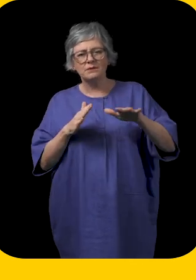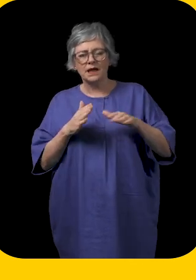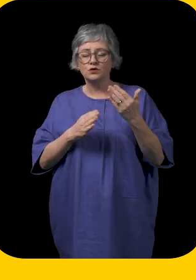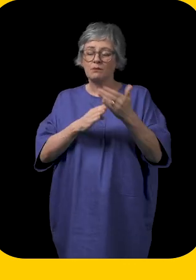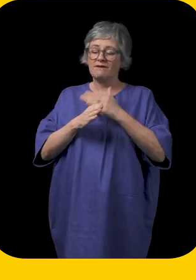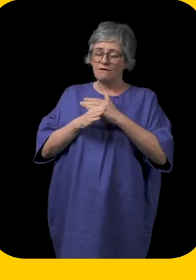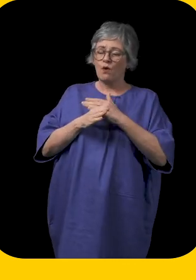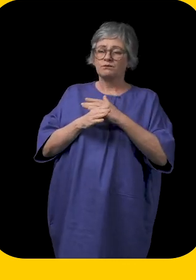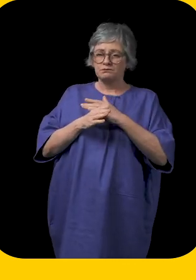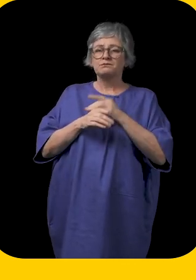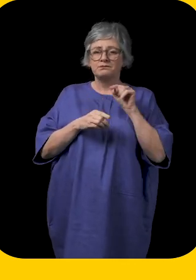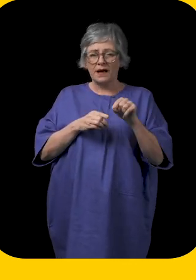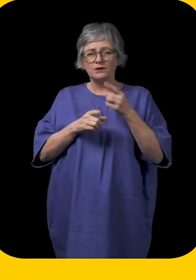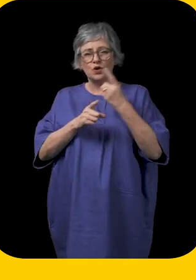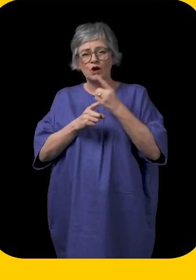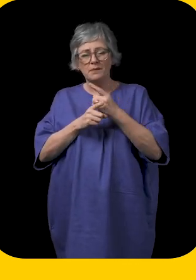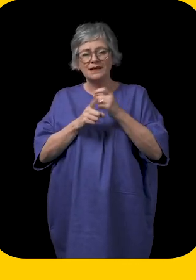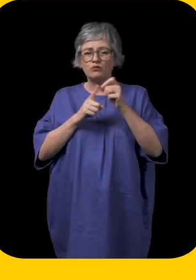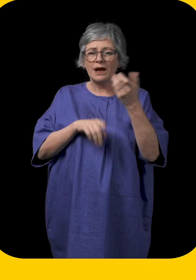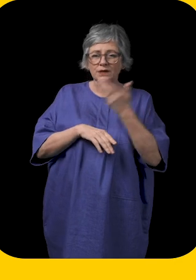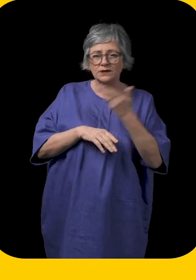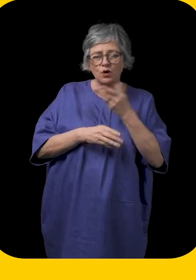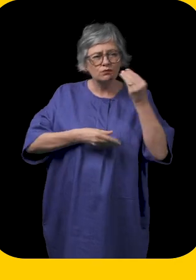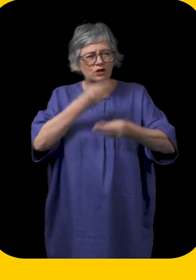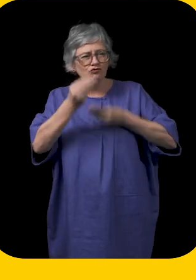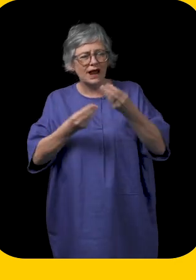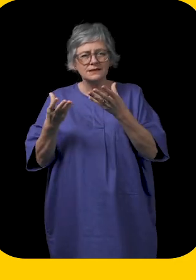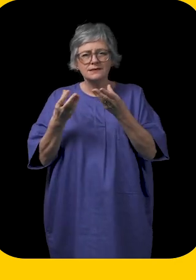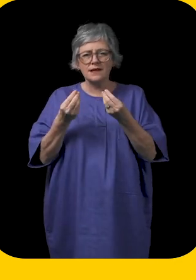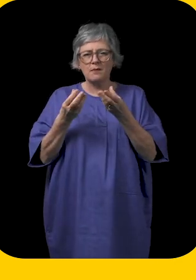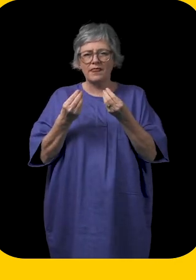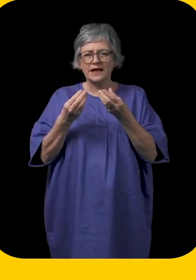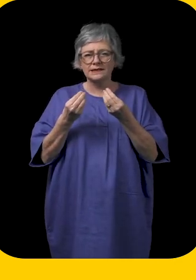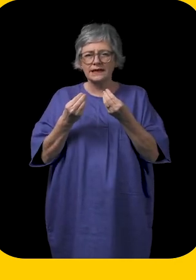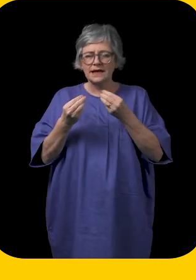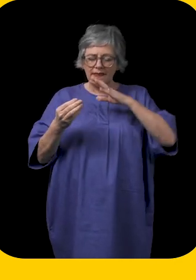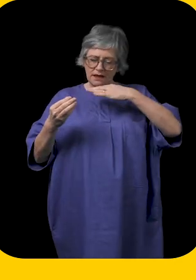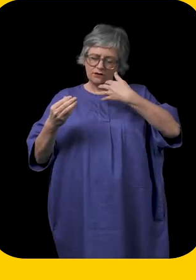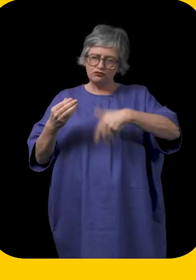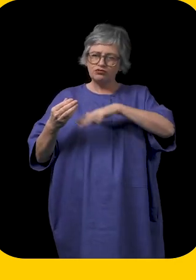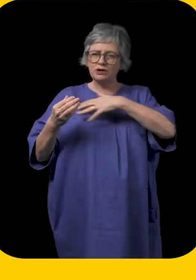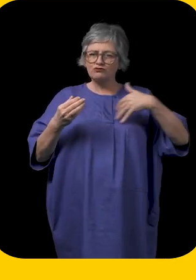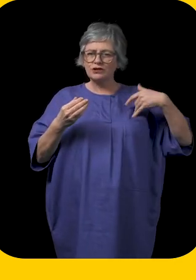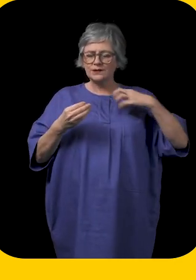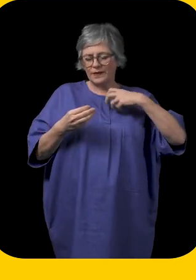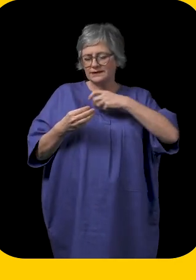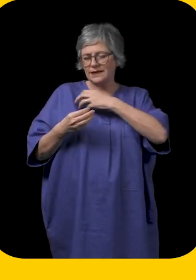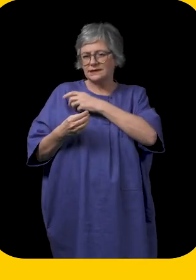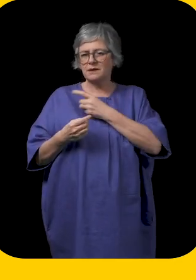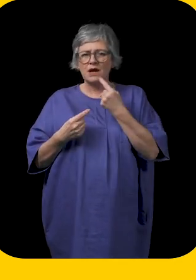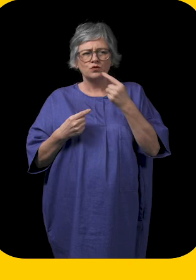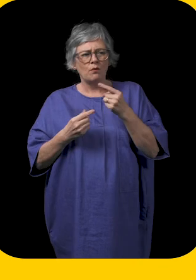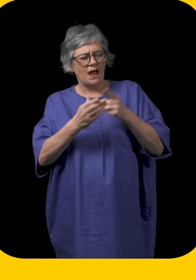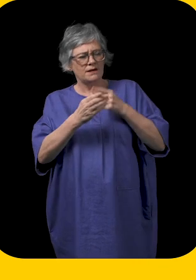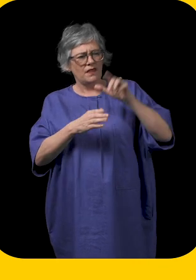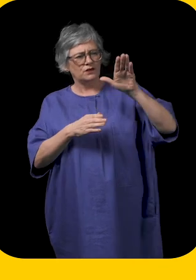this extract, I talk about being at primary school, and I describe sort of being in the little checked dress with the daisies and being